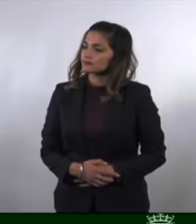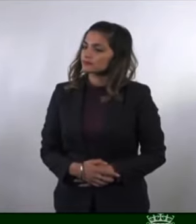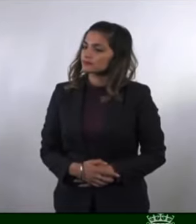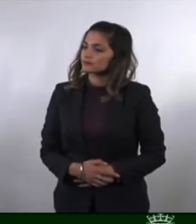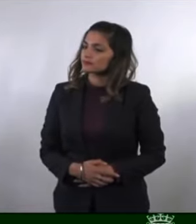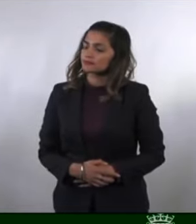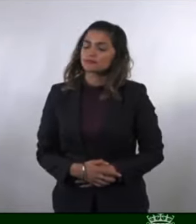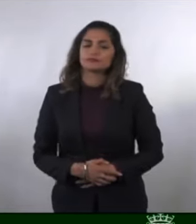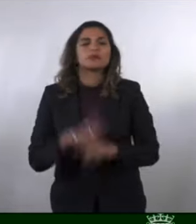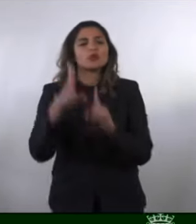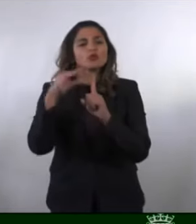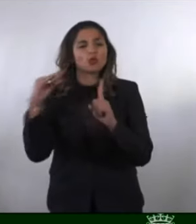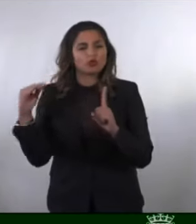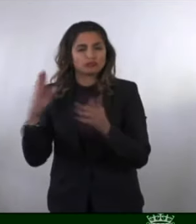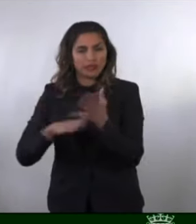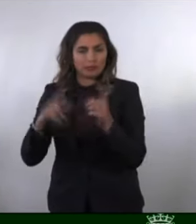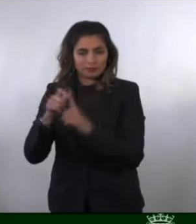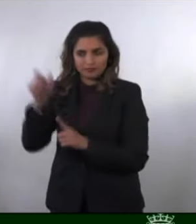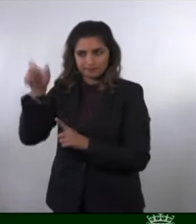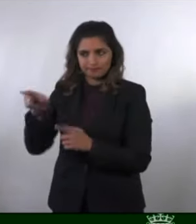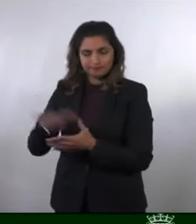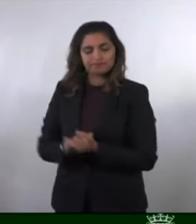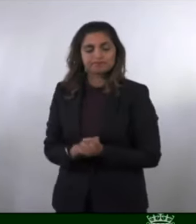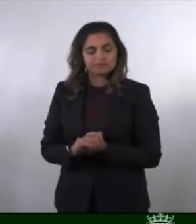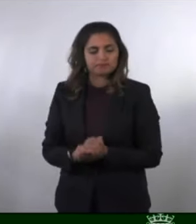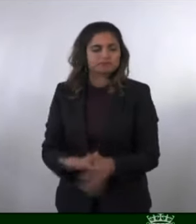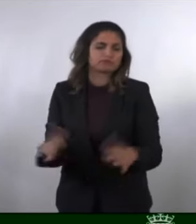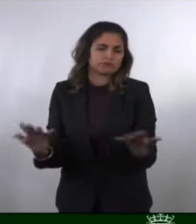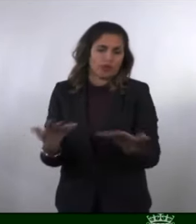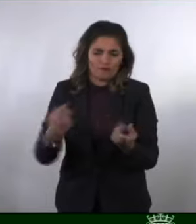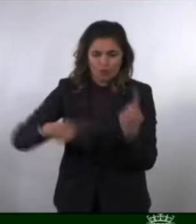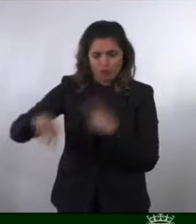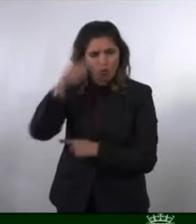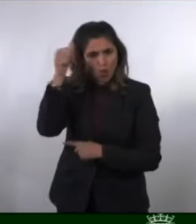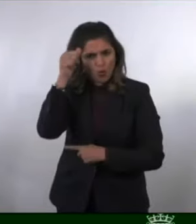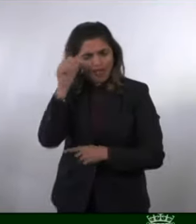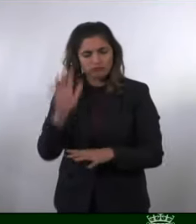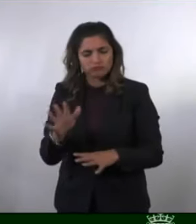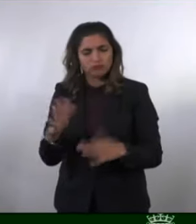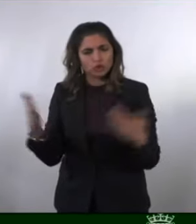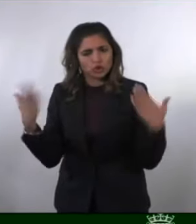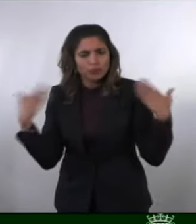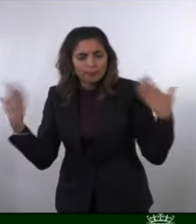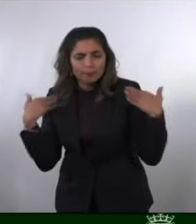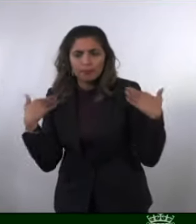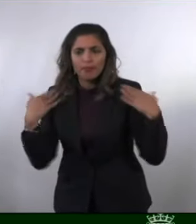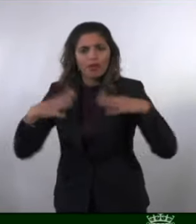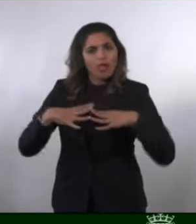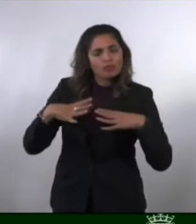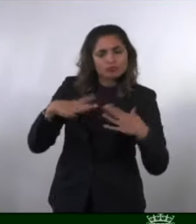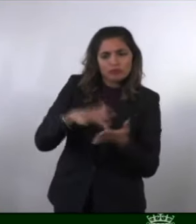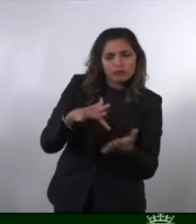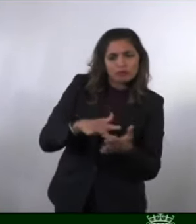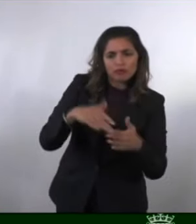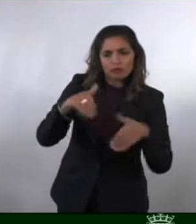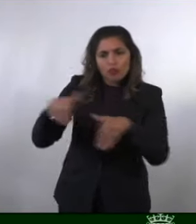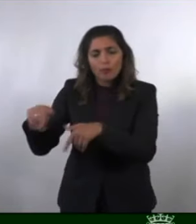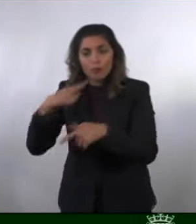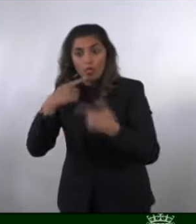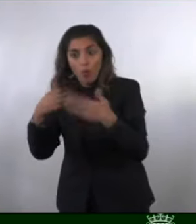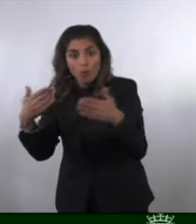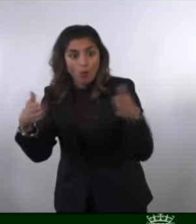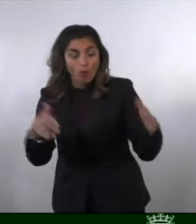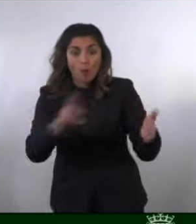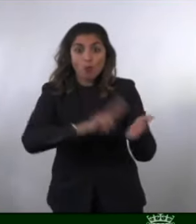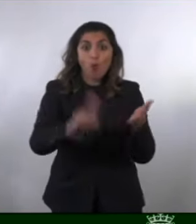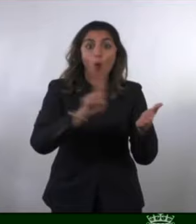gyms, shops and personal care will resume business as usual. But can the Prime Minister tell us when the limits for spectators